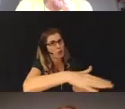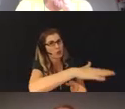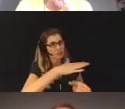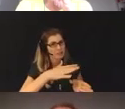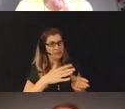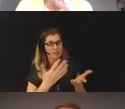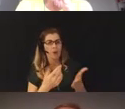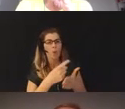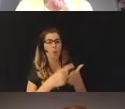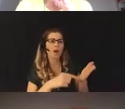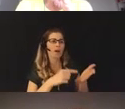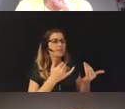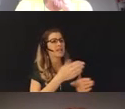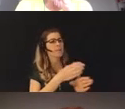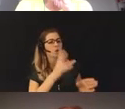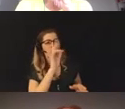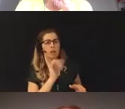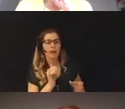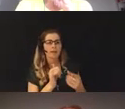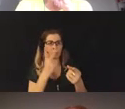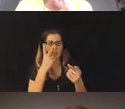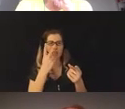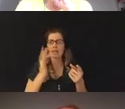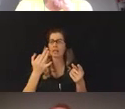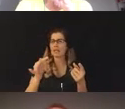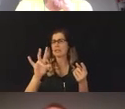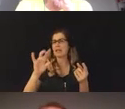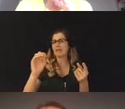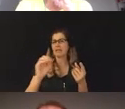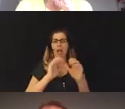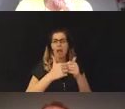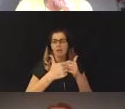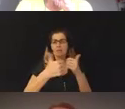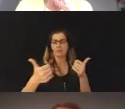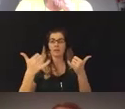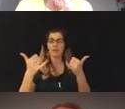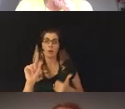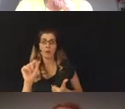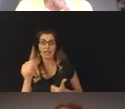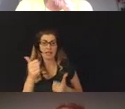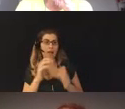what our neighborhoods look like today, right? So we looked at segregation in 1970 and we compared it to segregation from 2010.